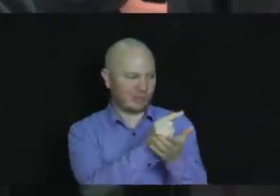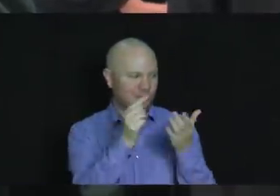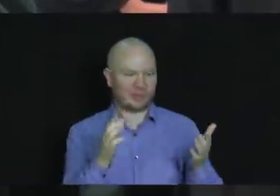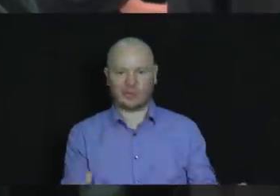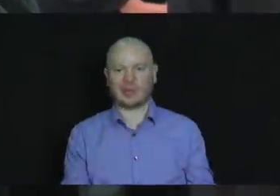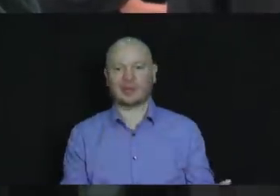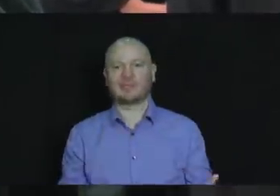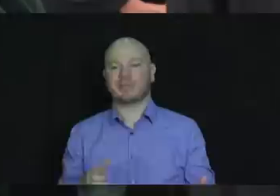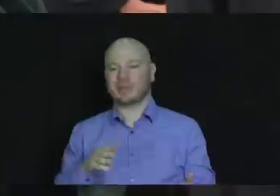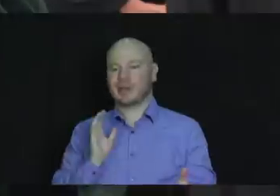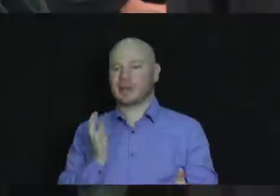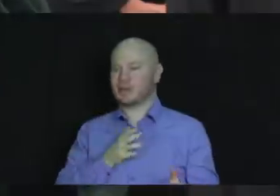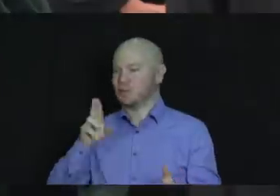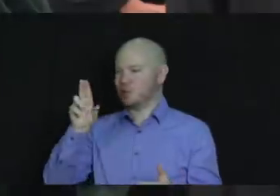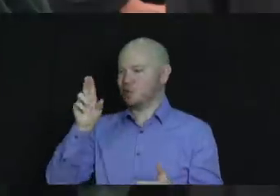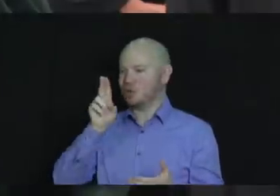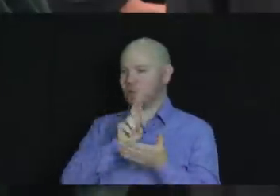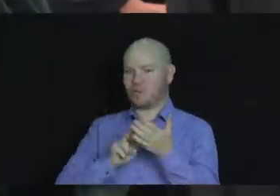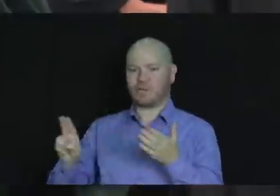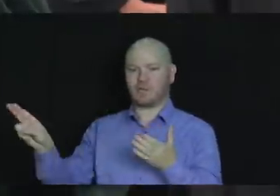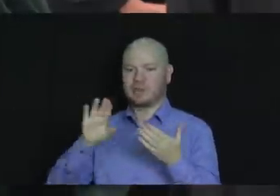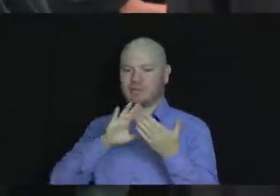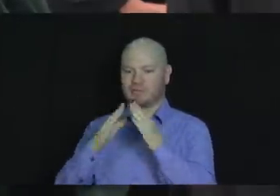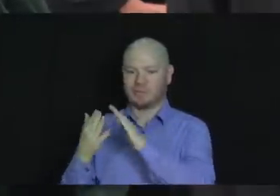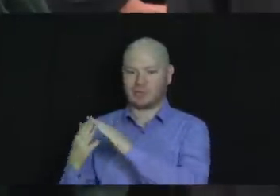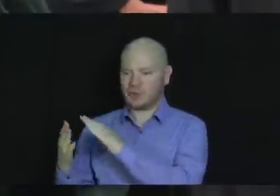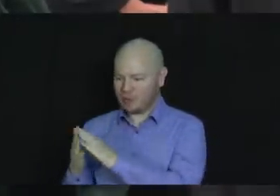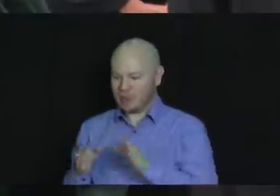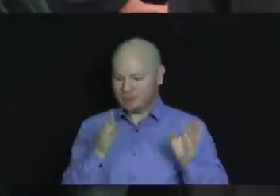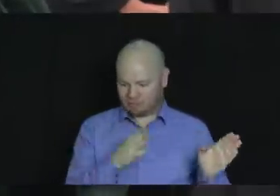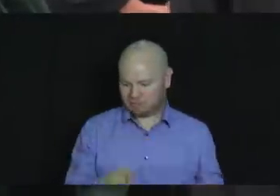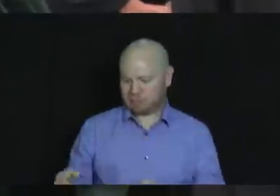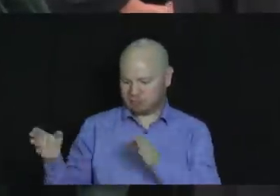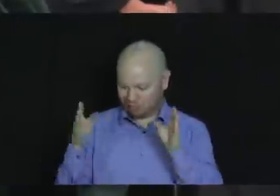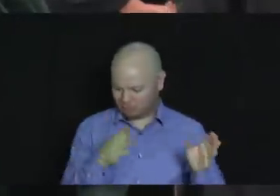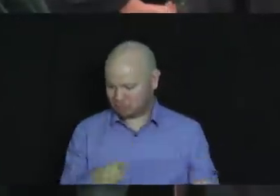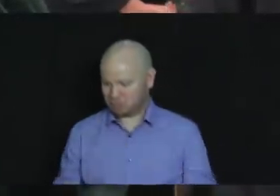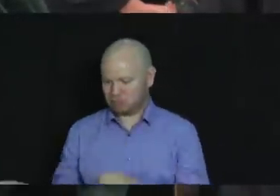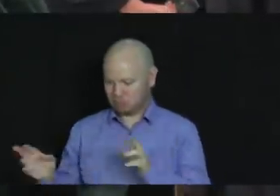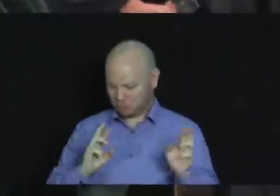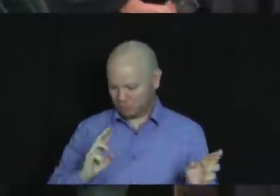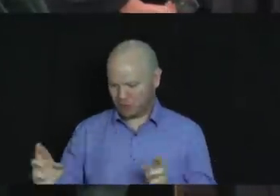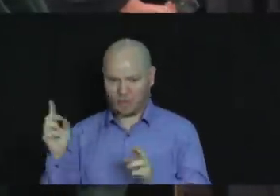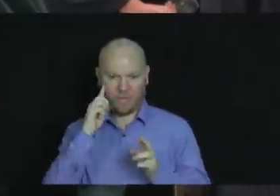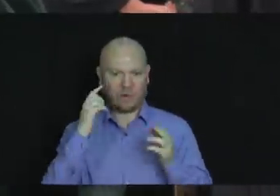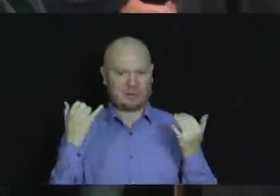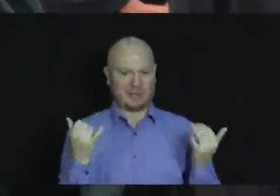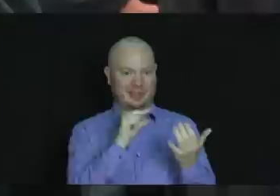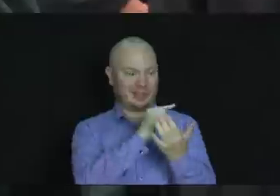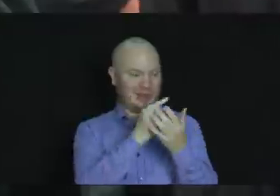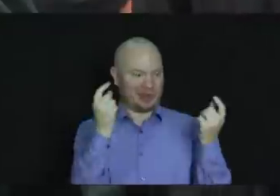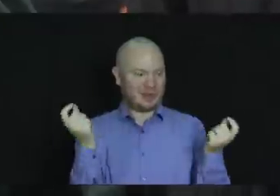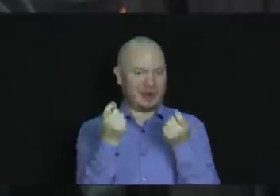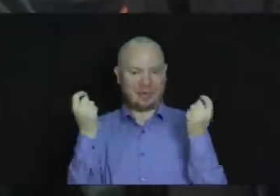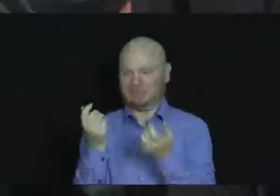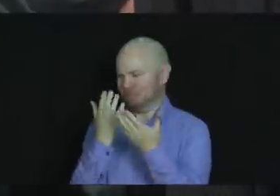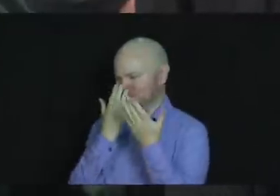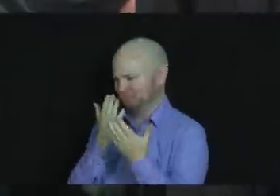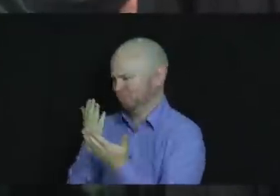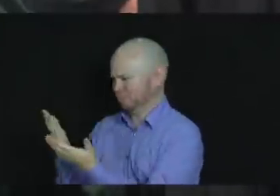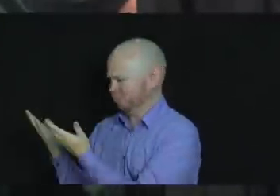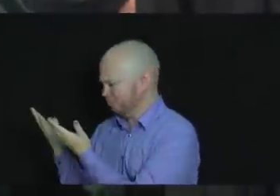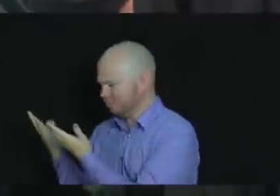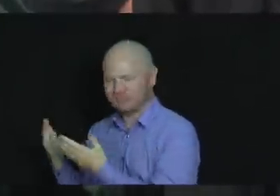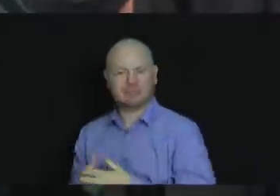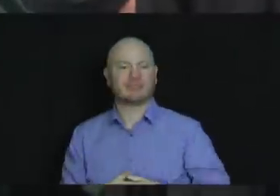entire university community went through to get our students to this very special day. I now ask that the